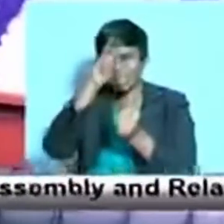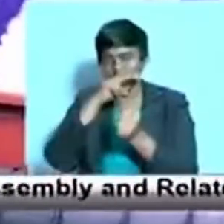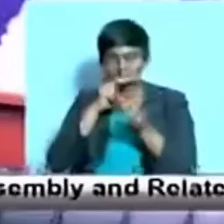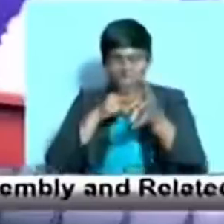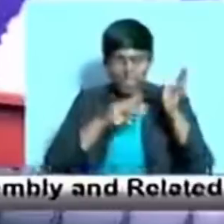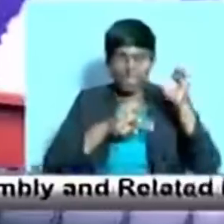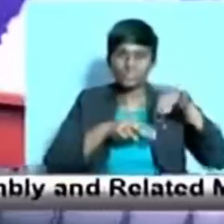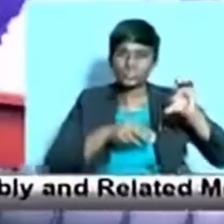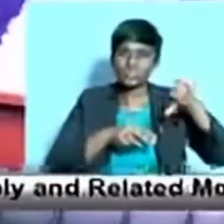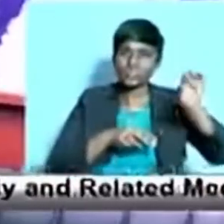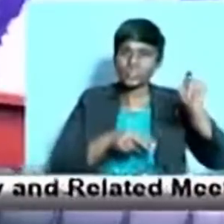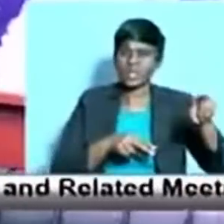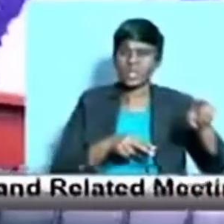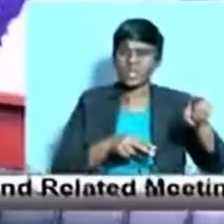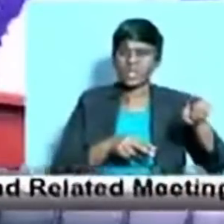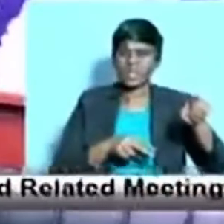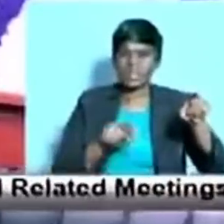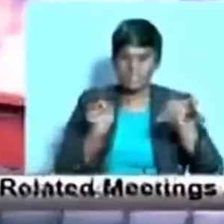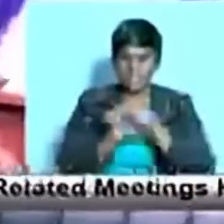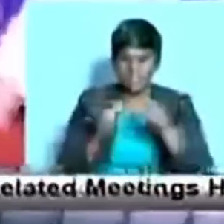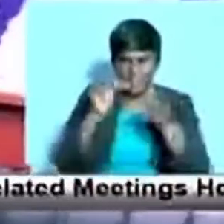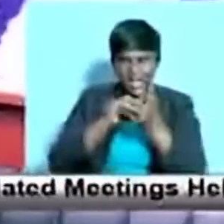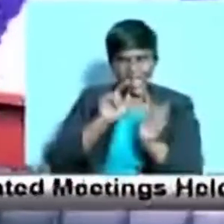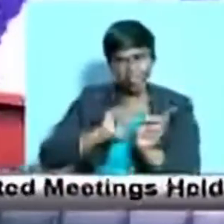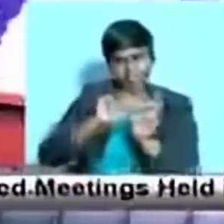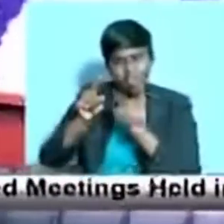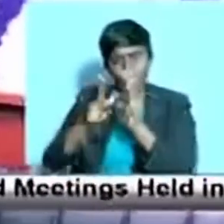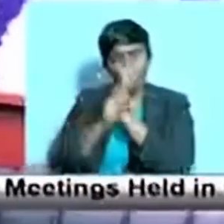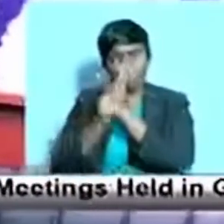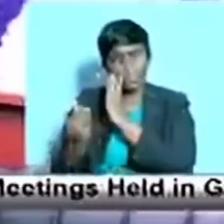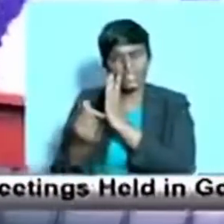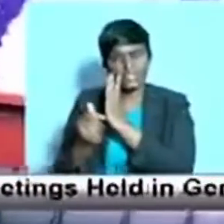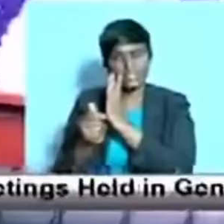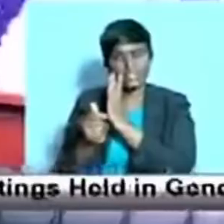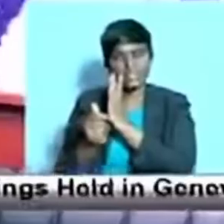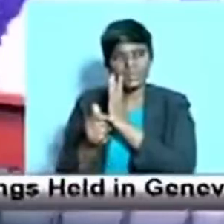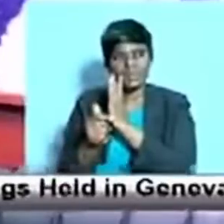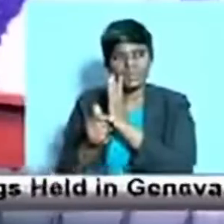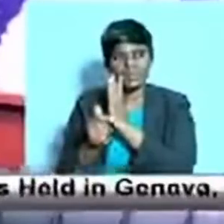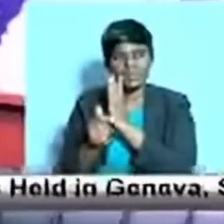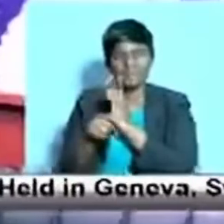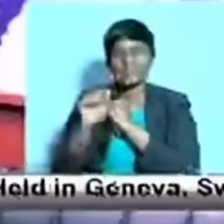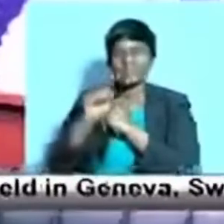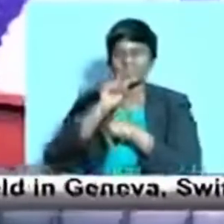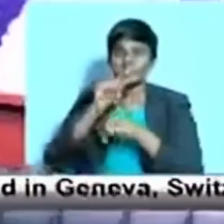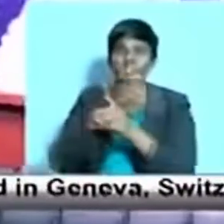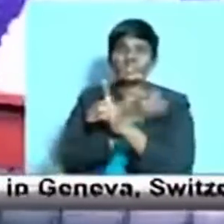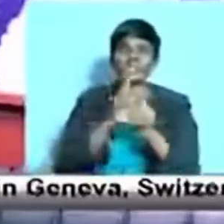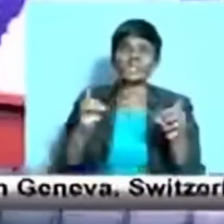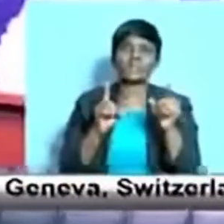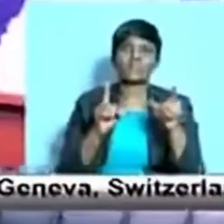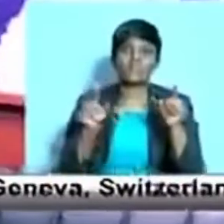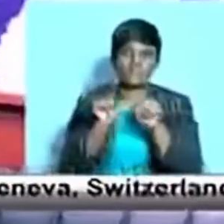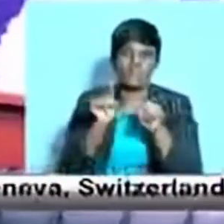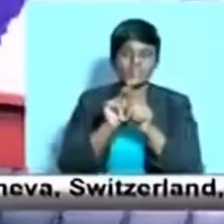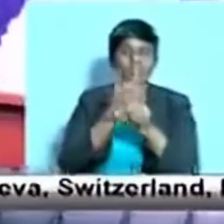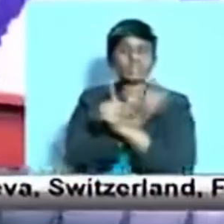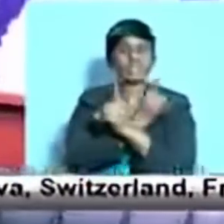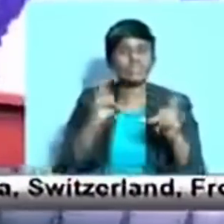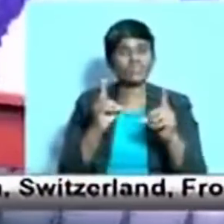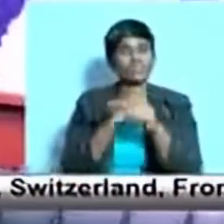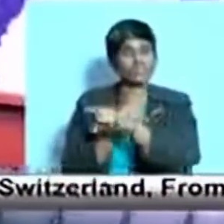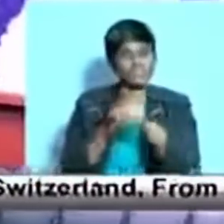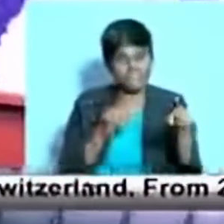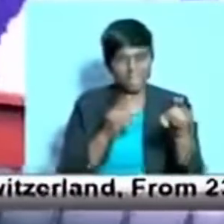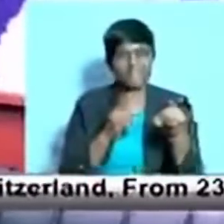Chimwemwe, and then you go to Kwacha. Of course, democracy. It is